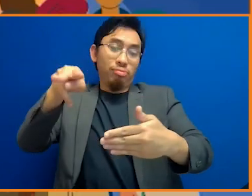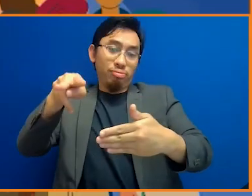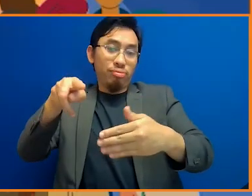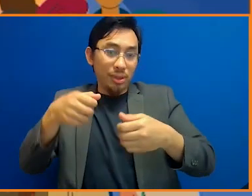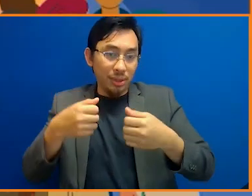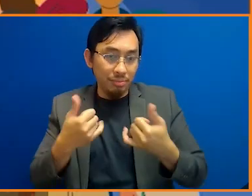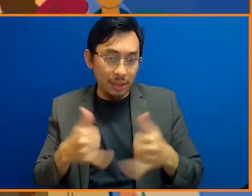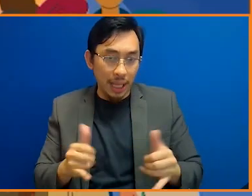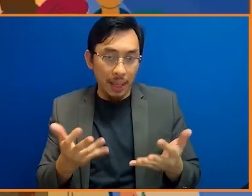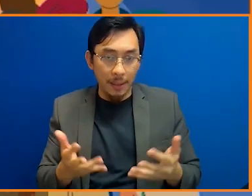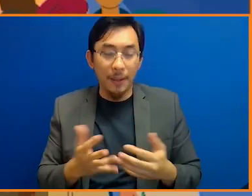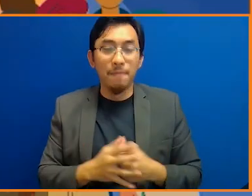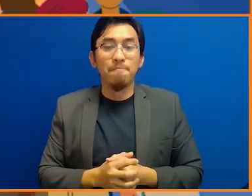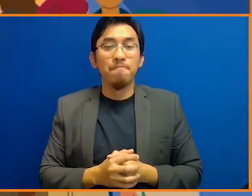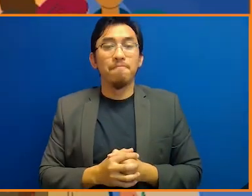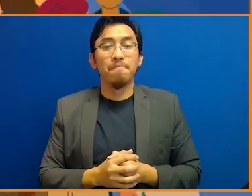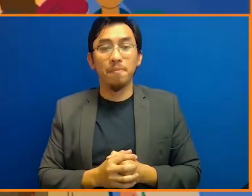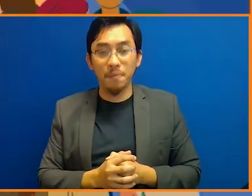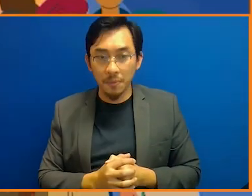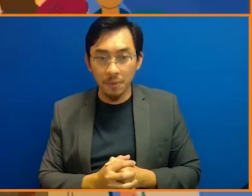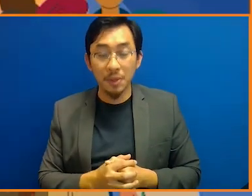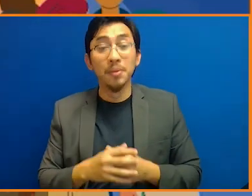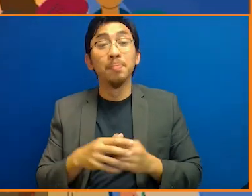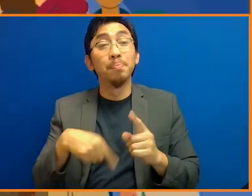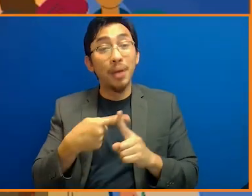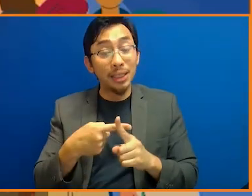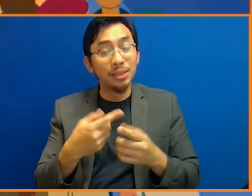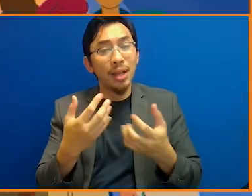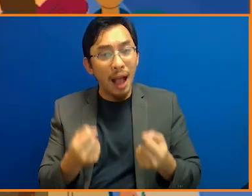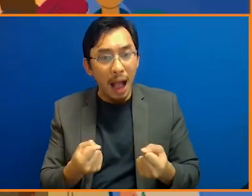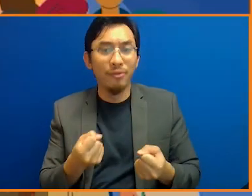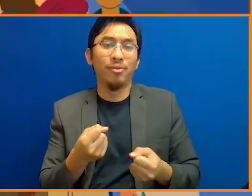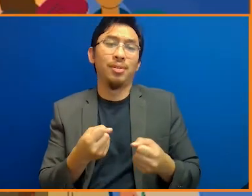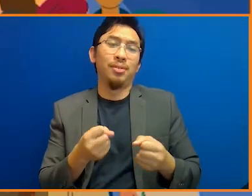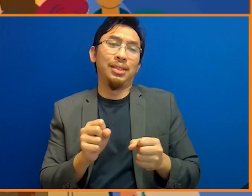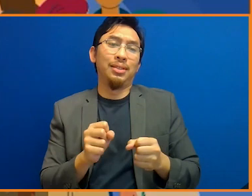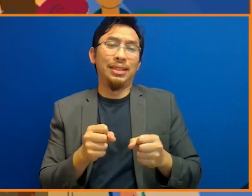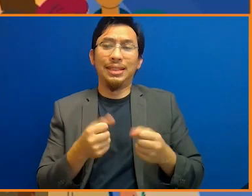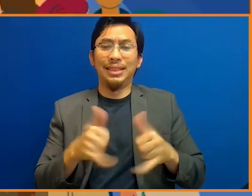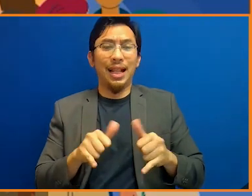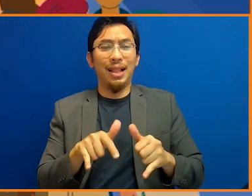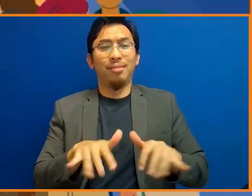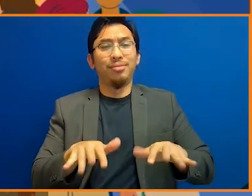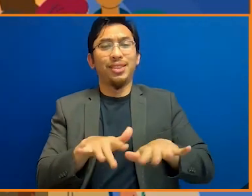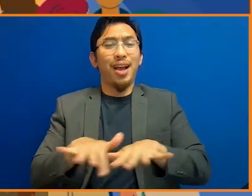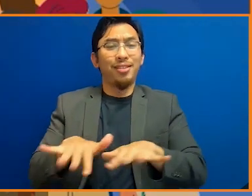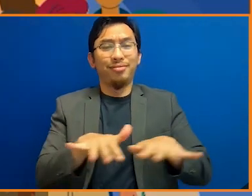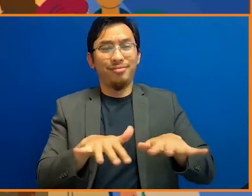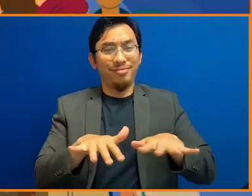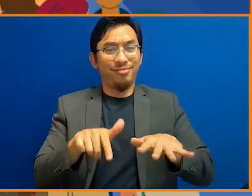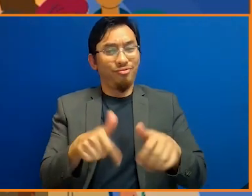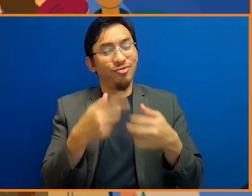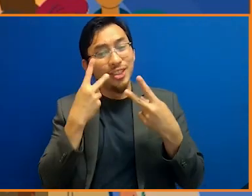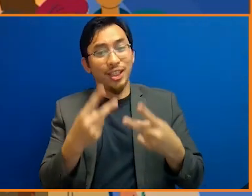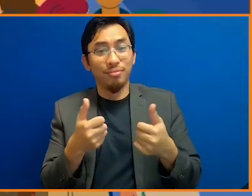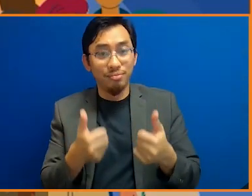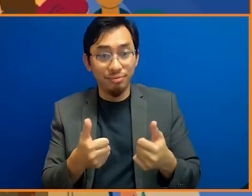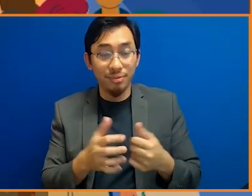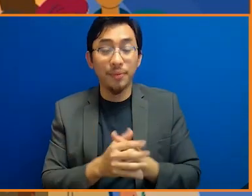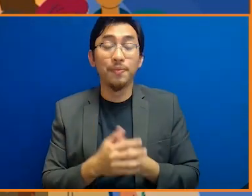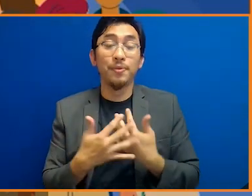keep the height of the seawall, and we also still have the nice sand. And also they also did some